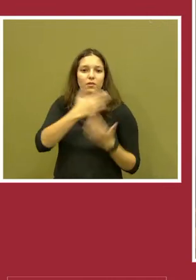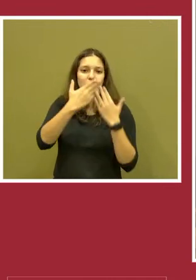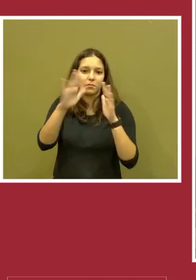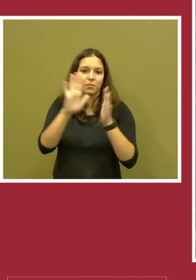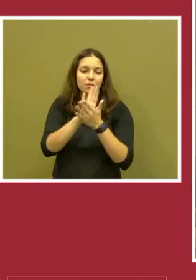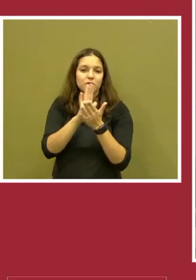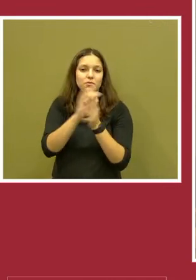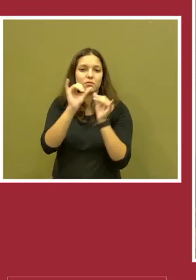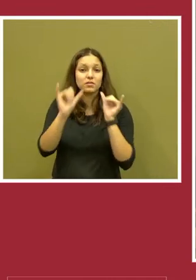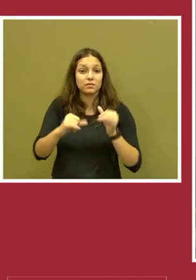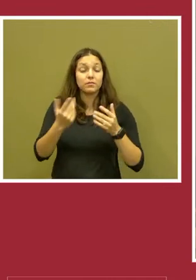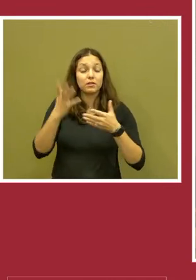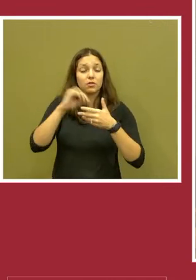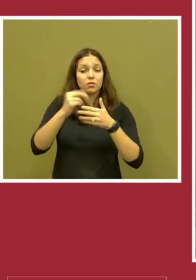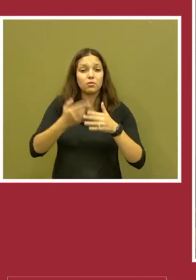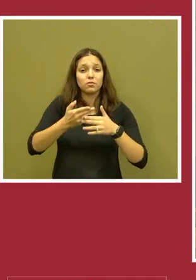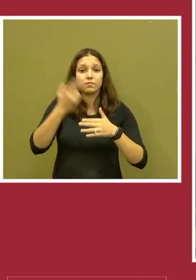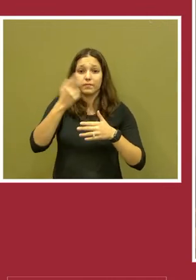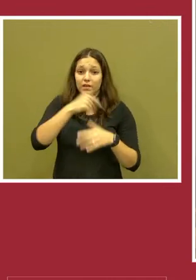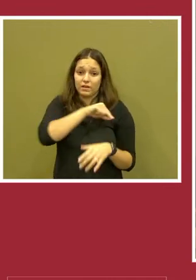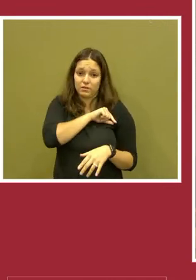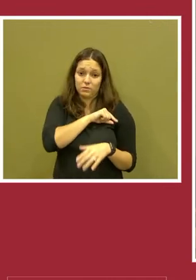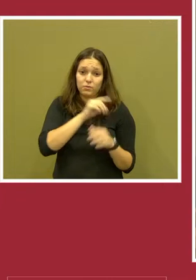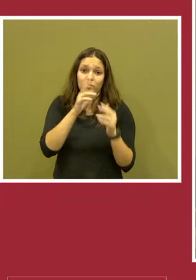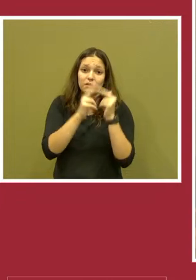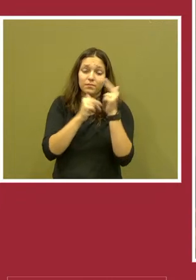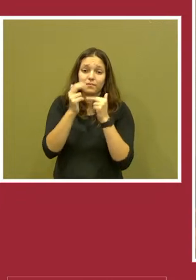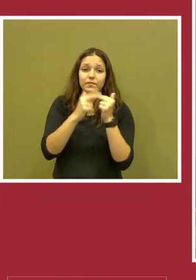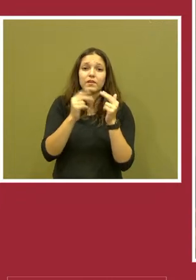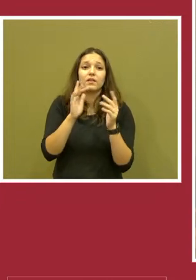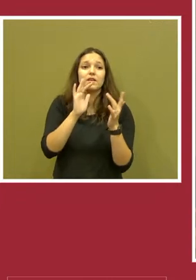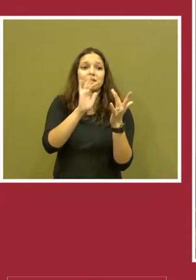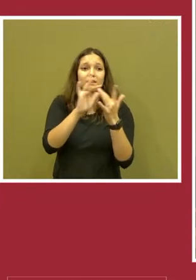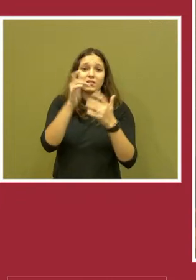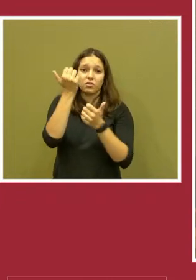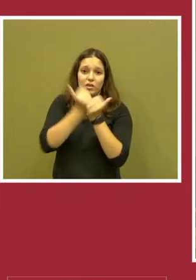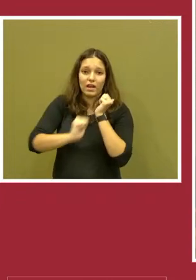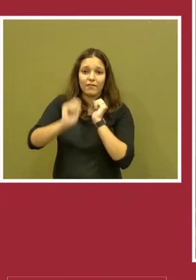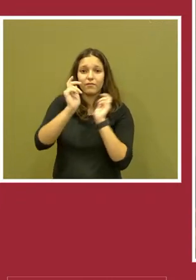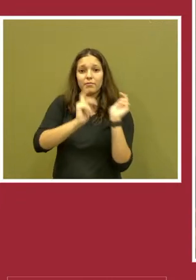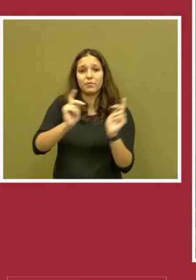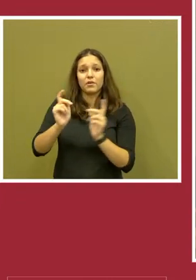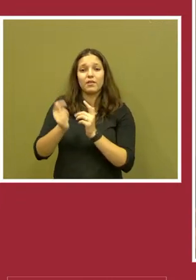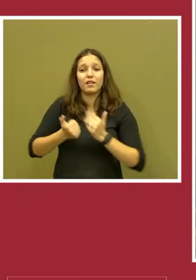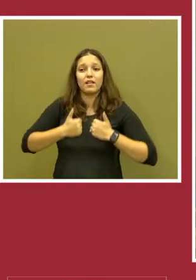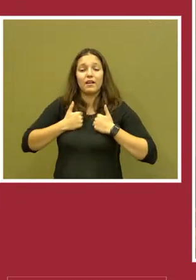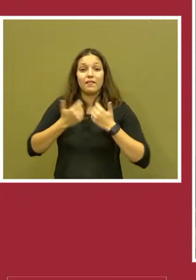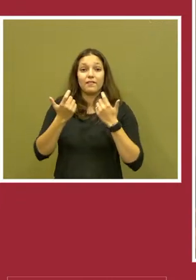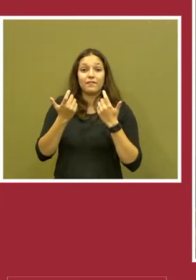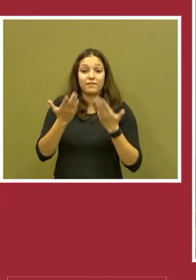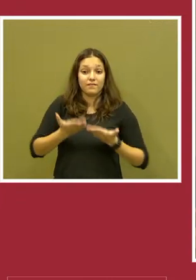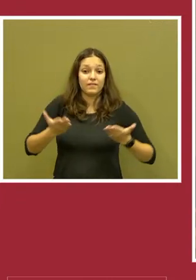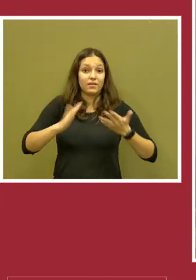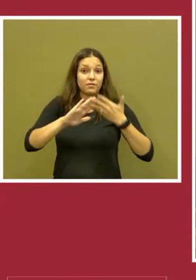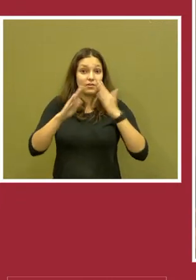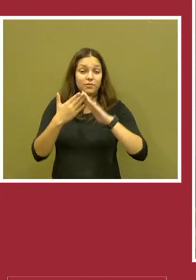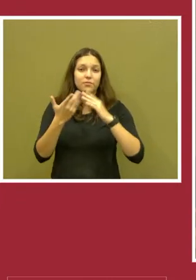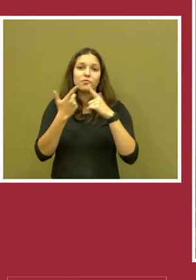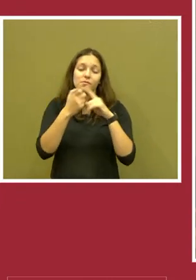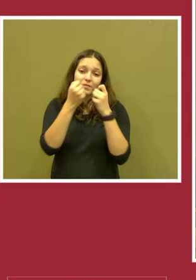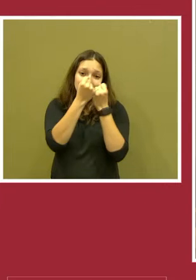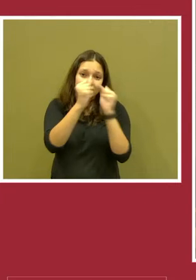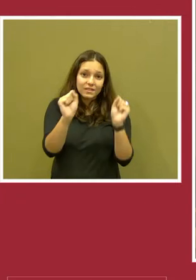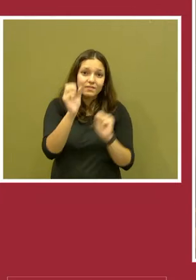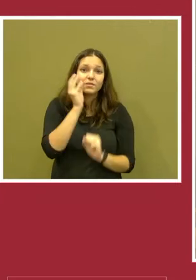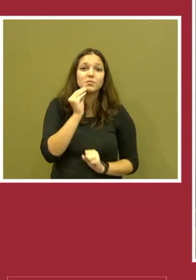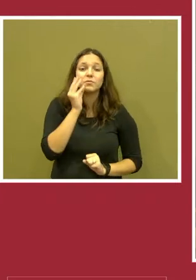includes high quality facilities, touches every part of every person's lives that lives in our community, from the safety that